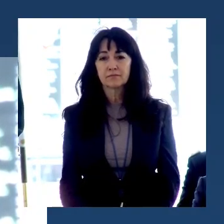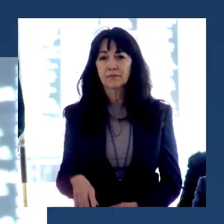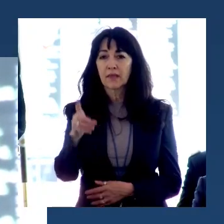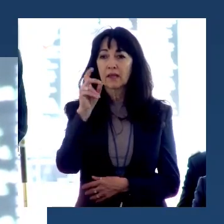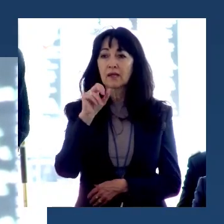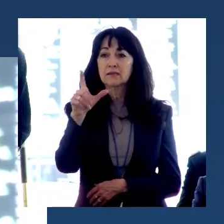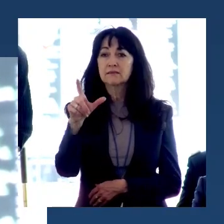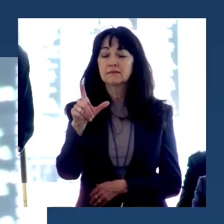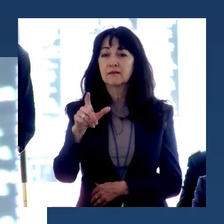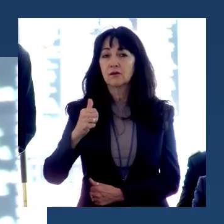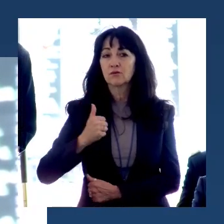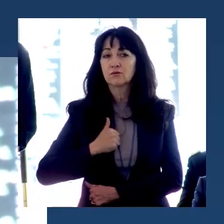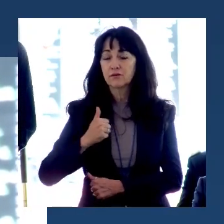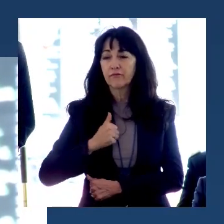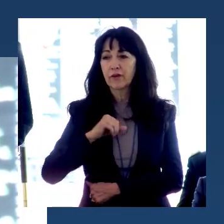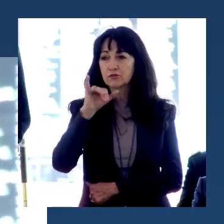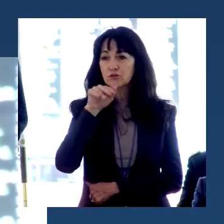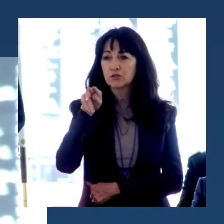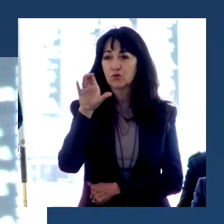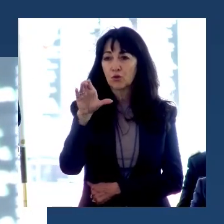Delaware Veterans Incorporated,